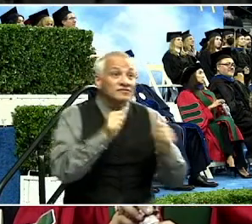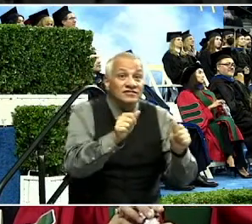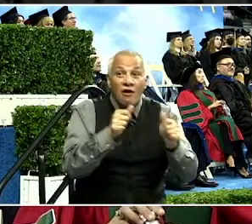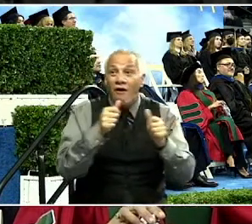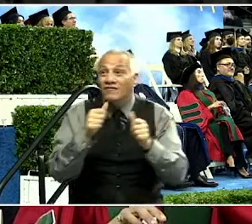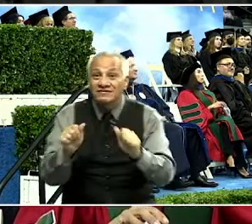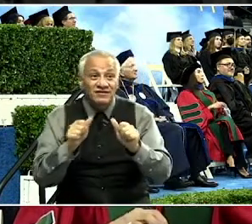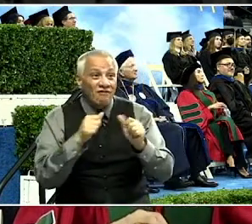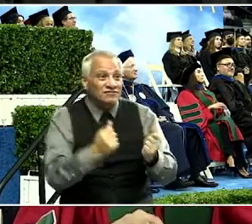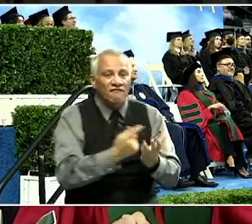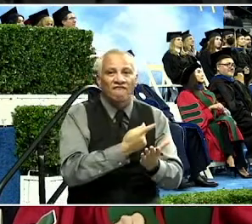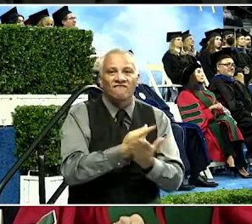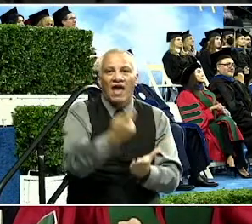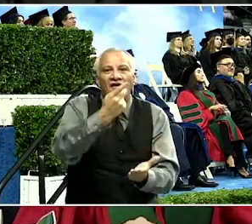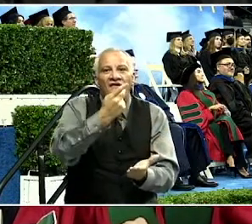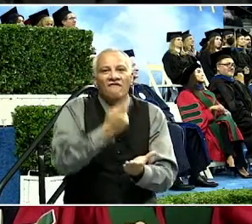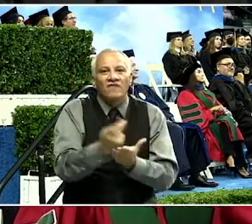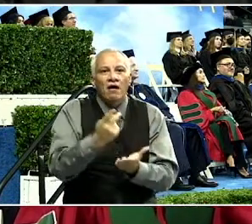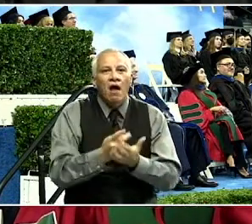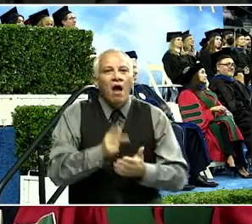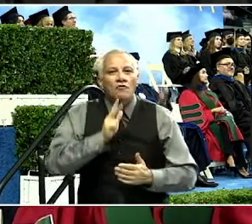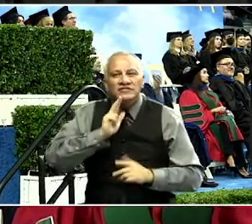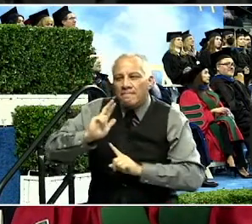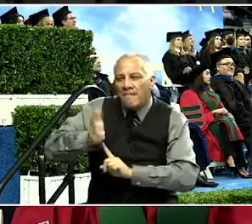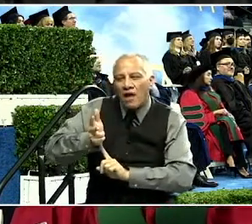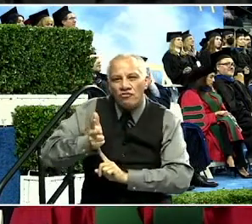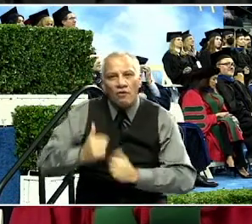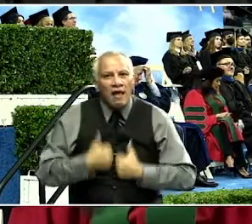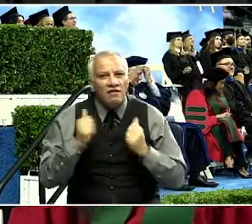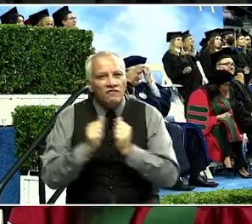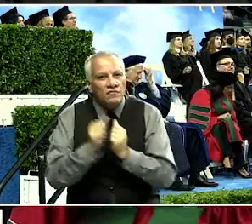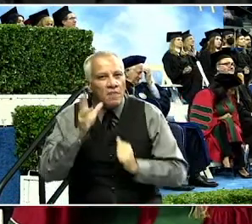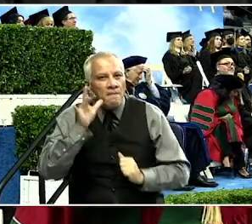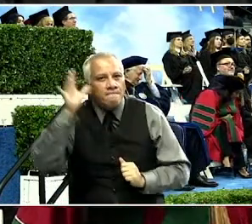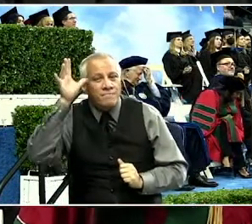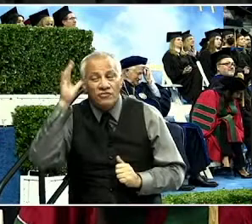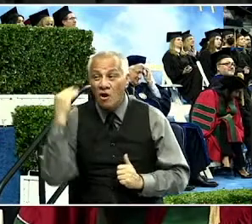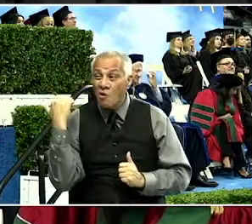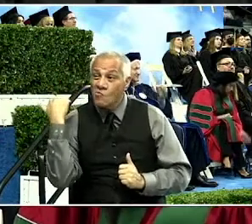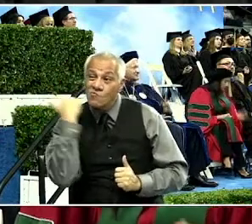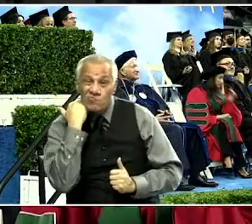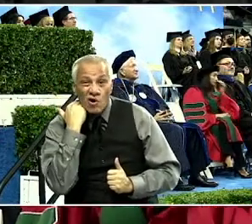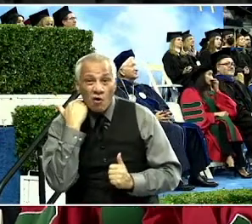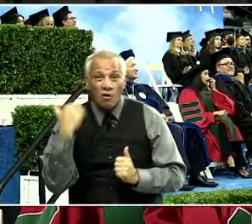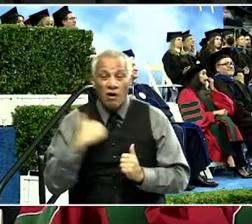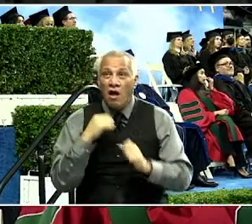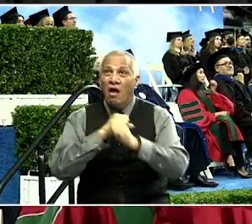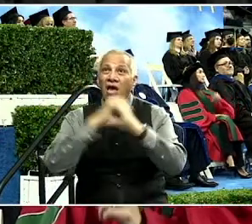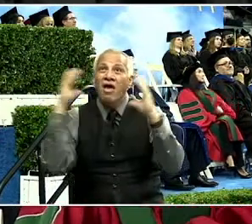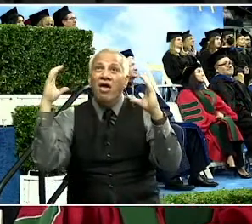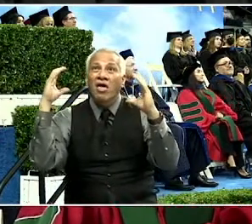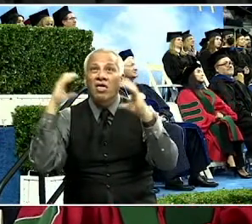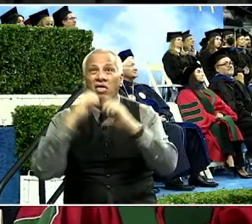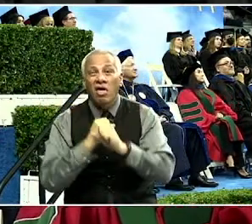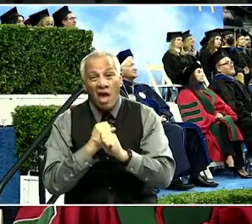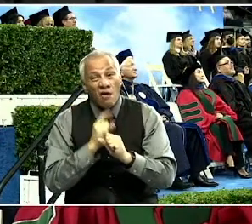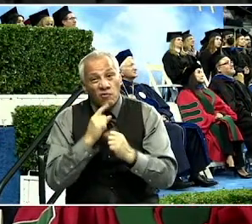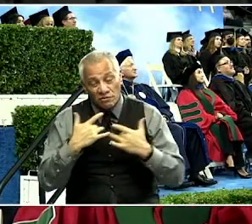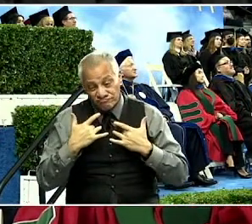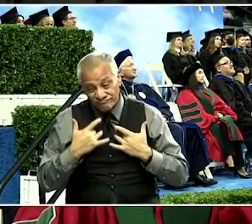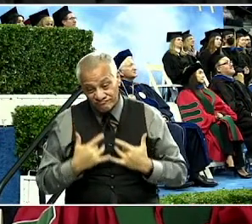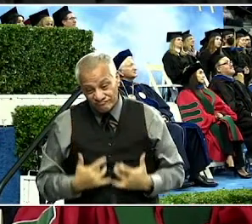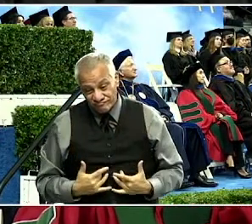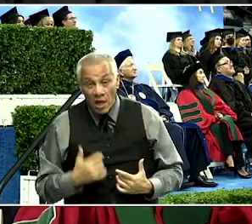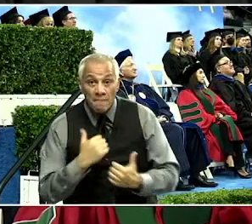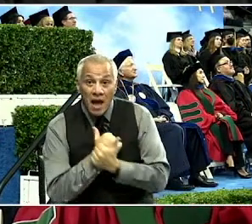my 30s, I was still living with my parents, broke, disillusioned, and at times deeply depressed. My love life was in